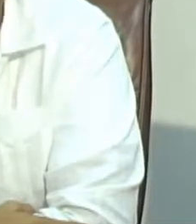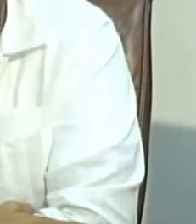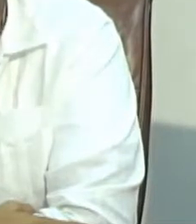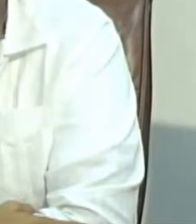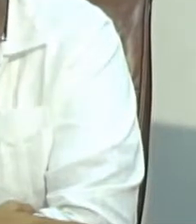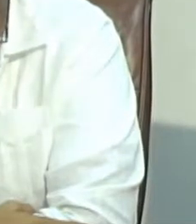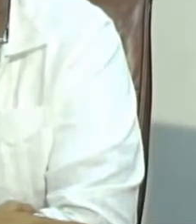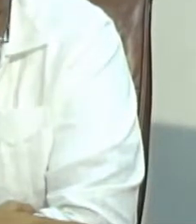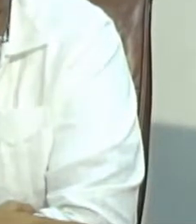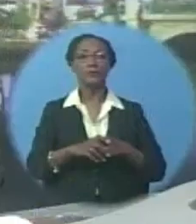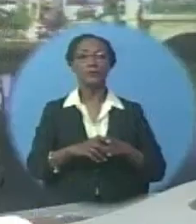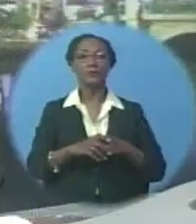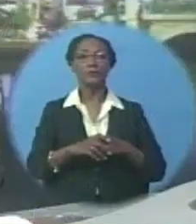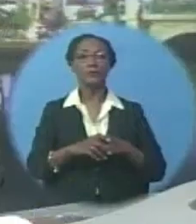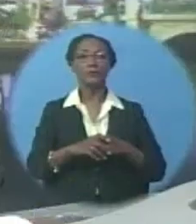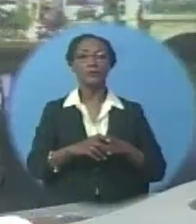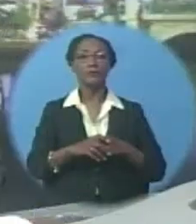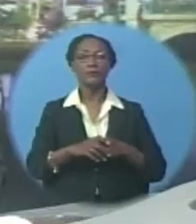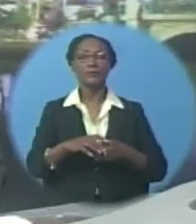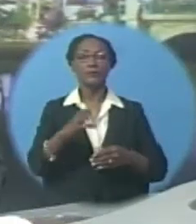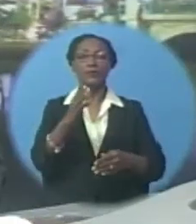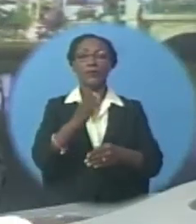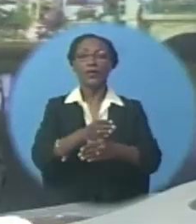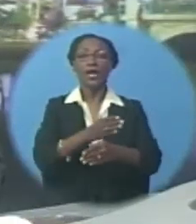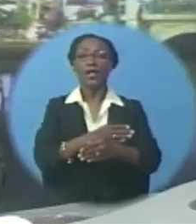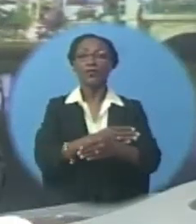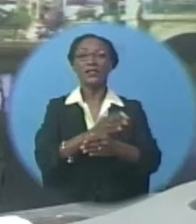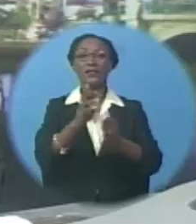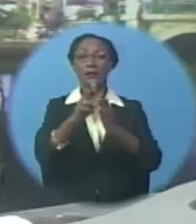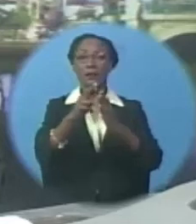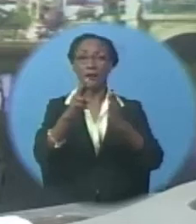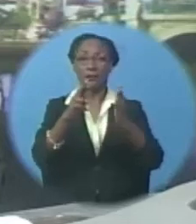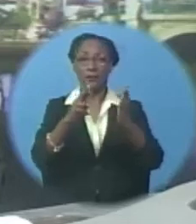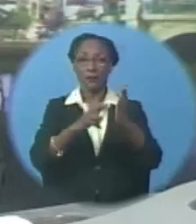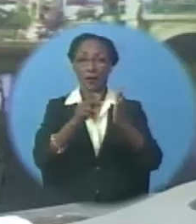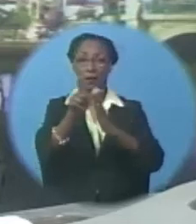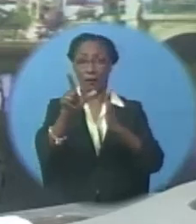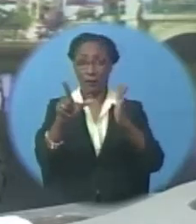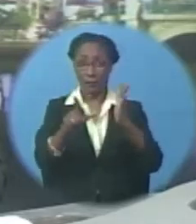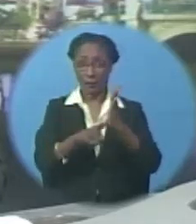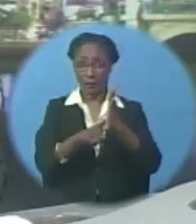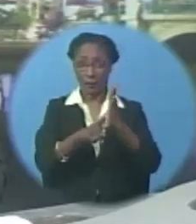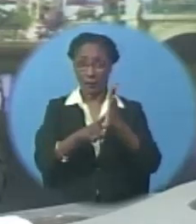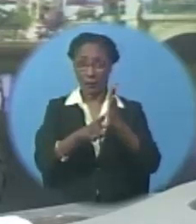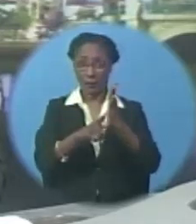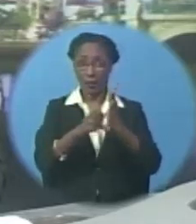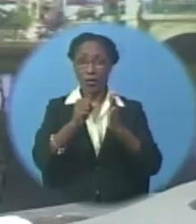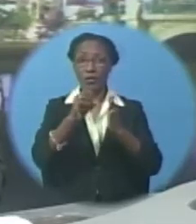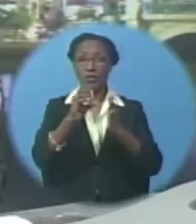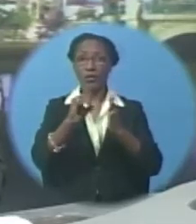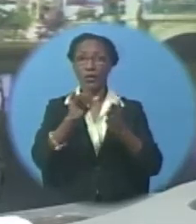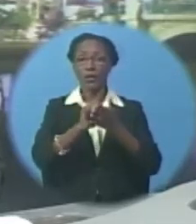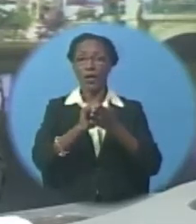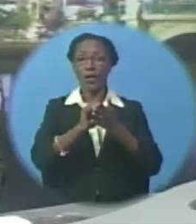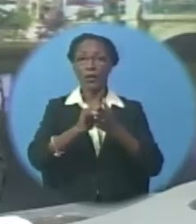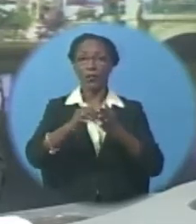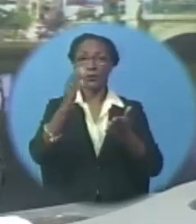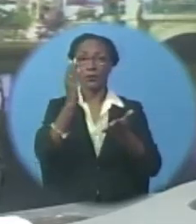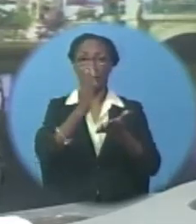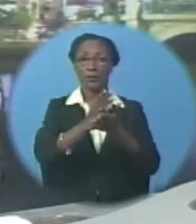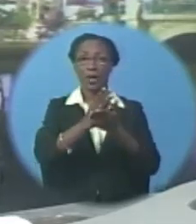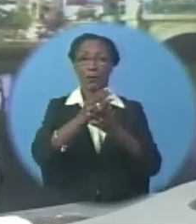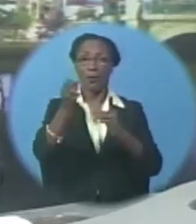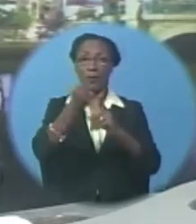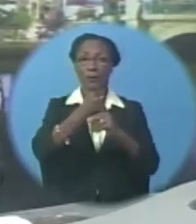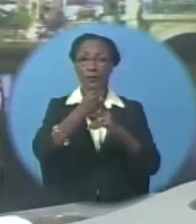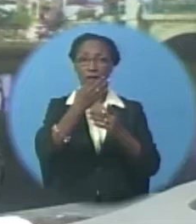operational efficiencies. Increasing regulations in order to stamp out abuse of the financial system is having